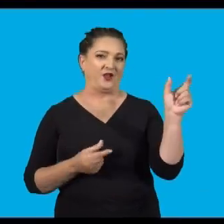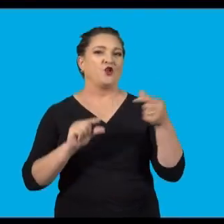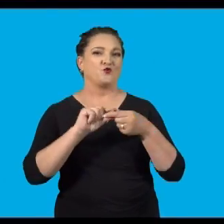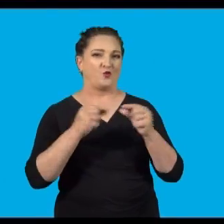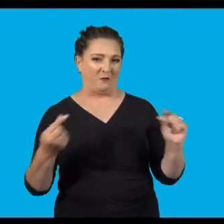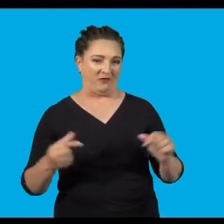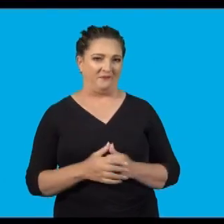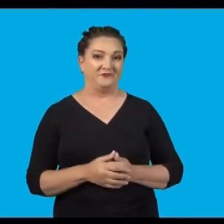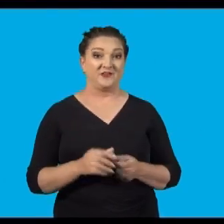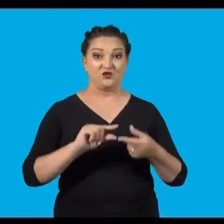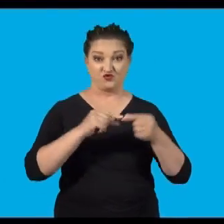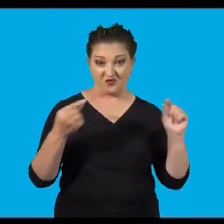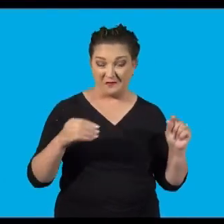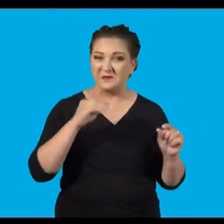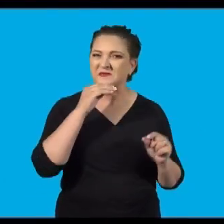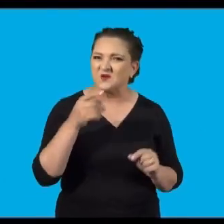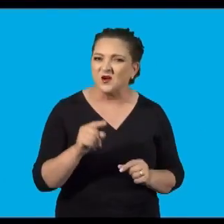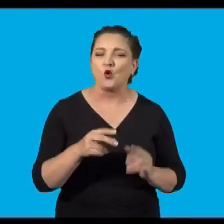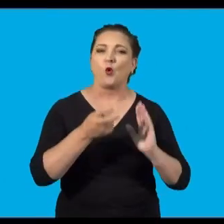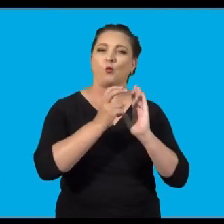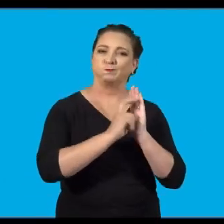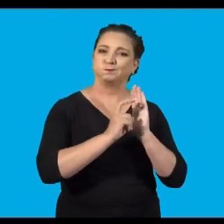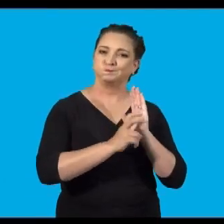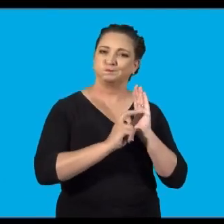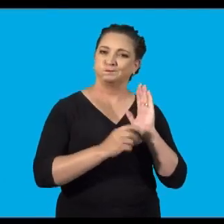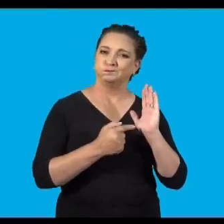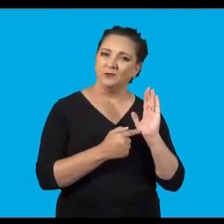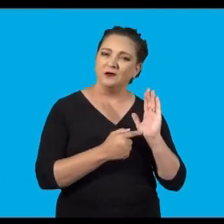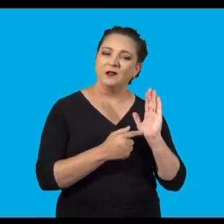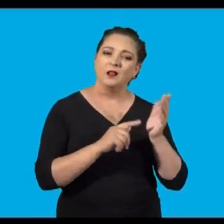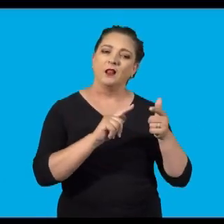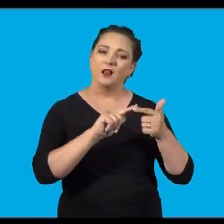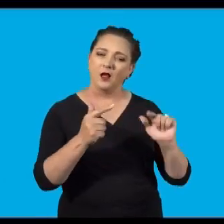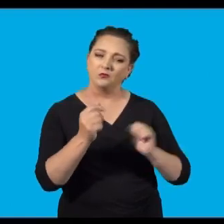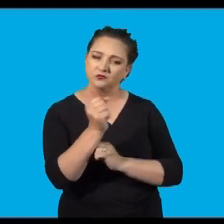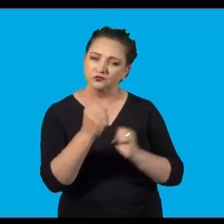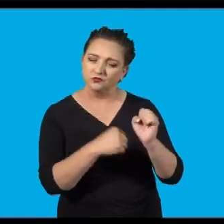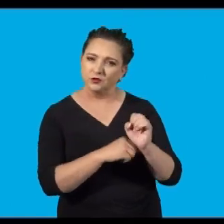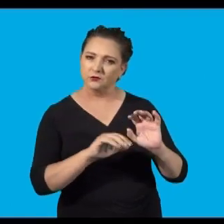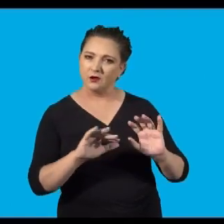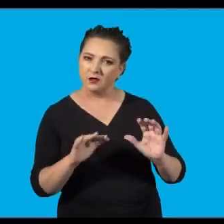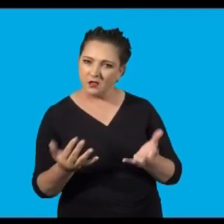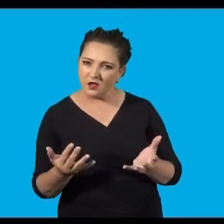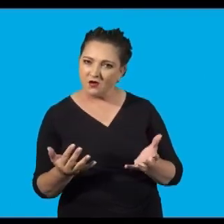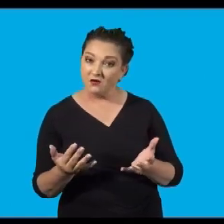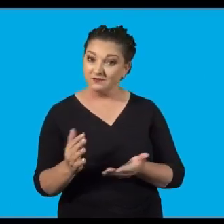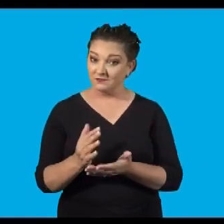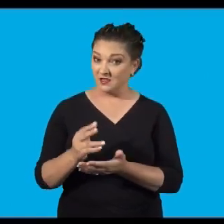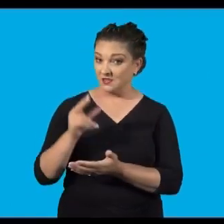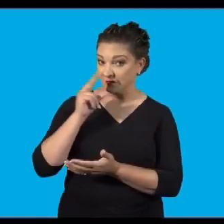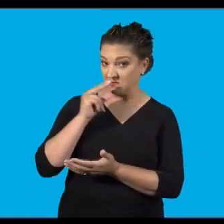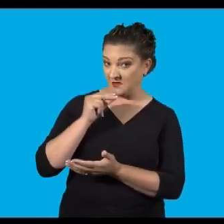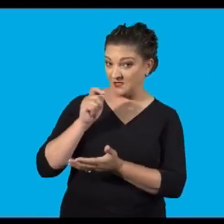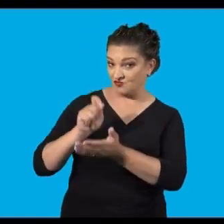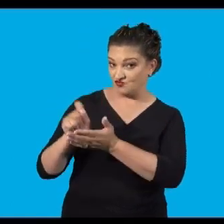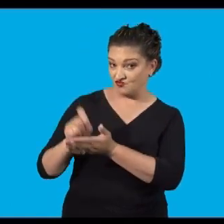grammar. All right. Now, grammar is a set of rules for how language is structured by the speakers